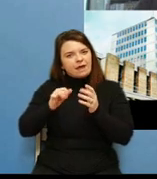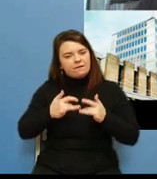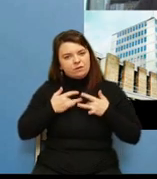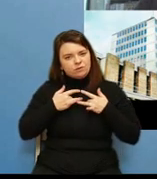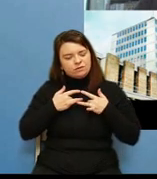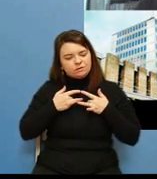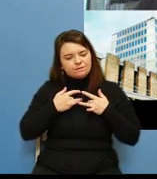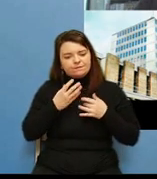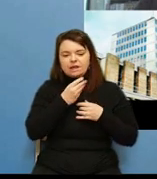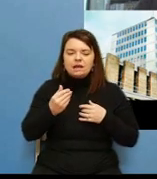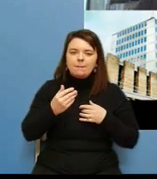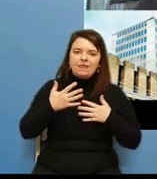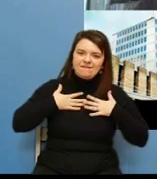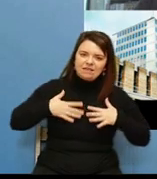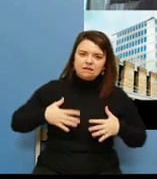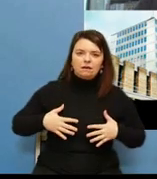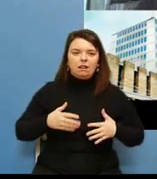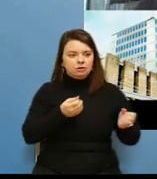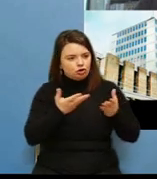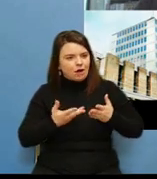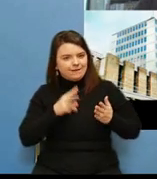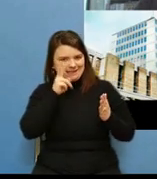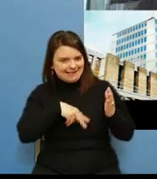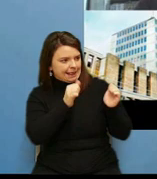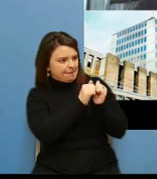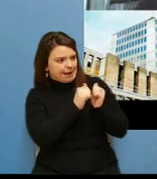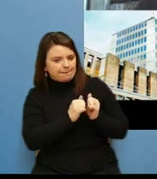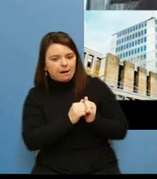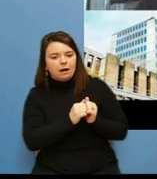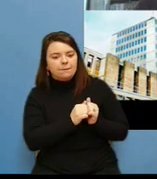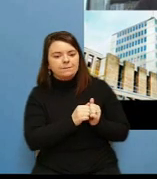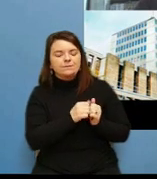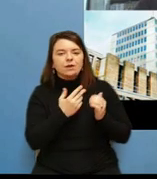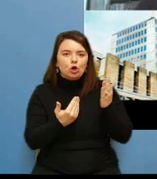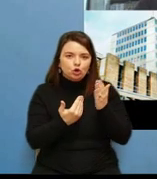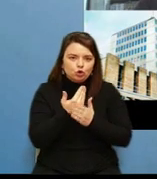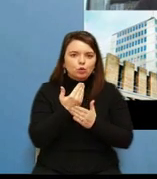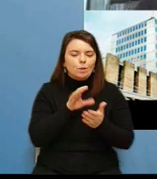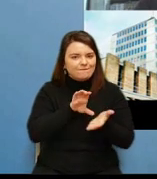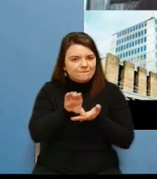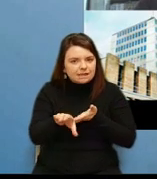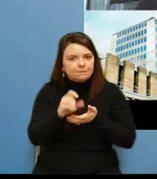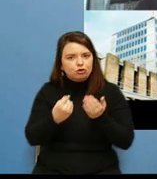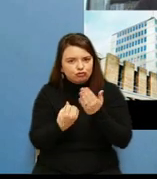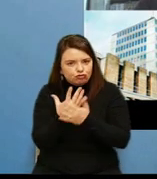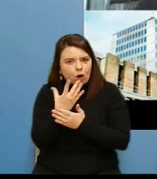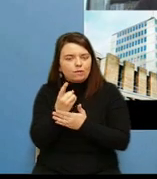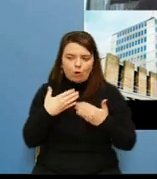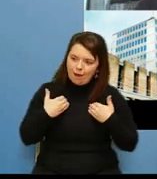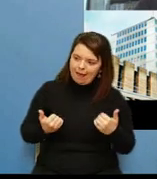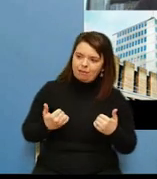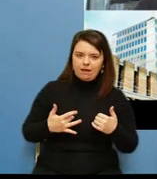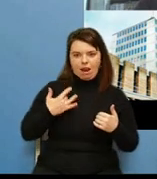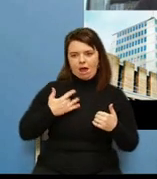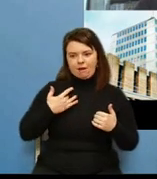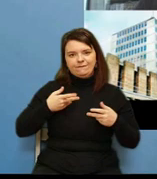and Bill's point as well, that some of the physical services that are outlined in Paula's paper actually mark new investment and growth